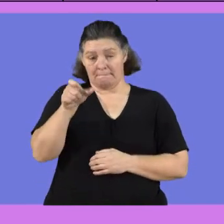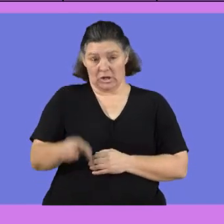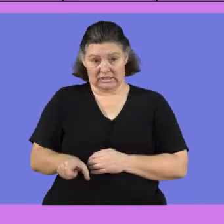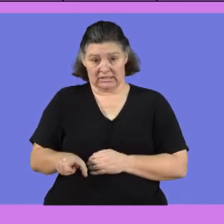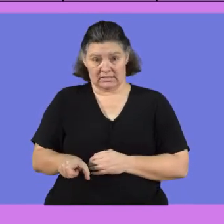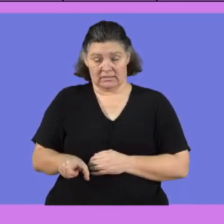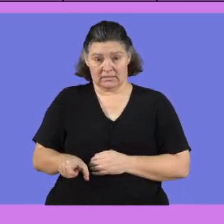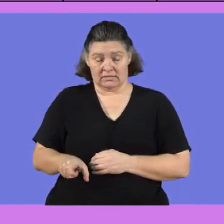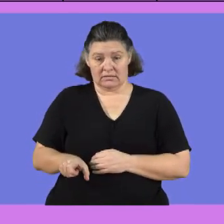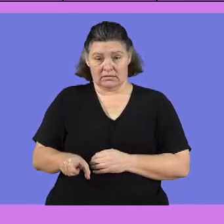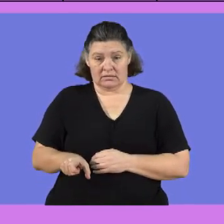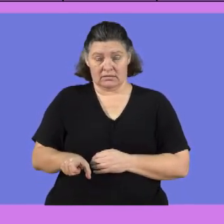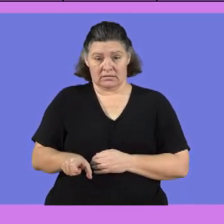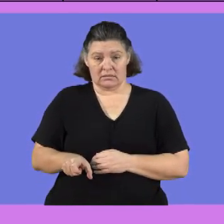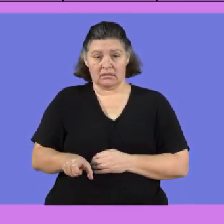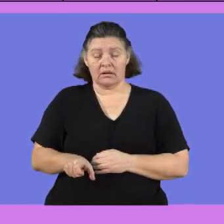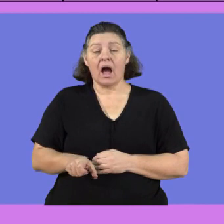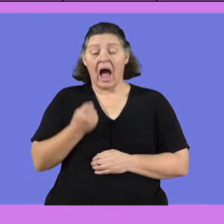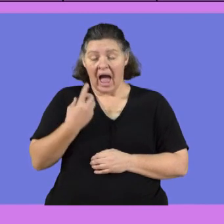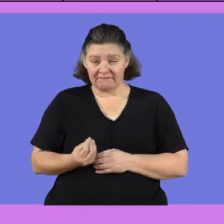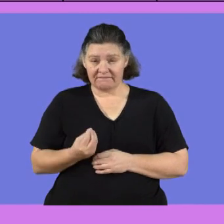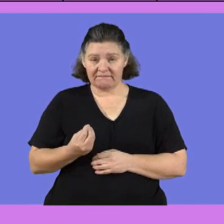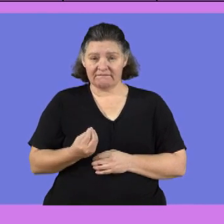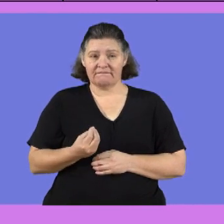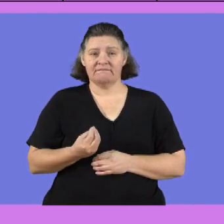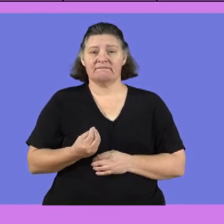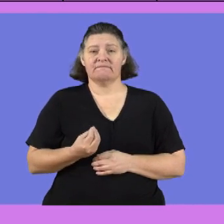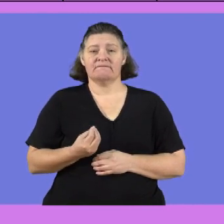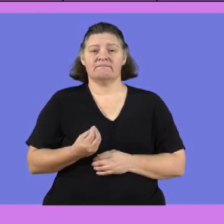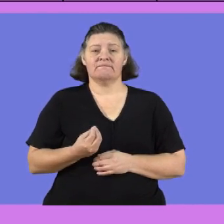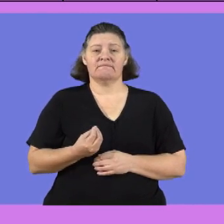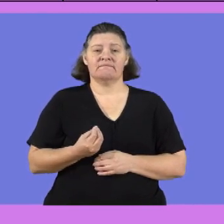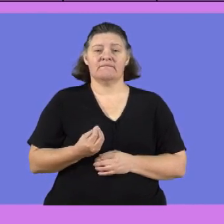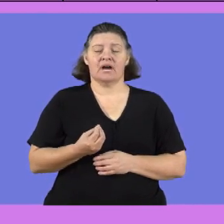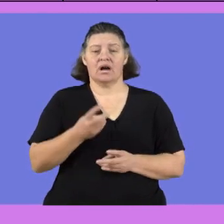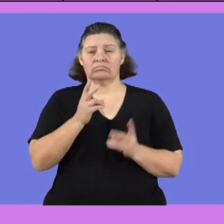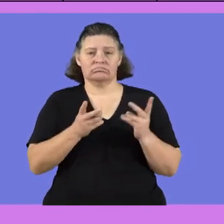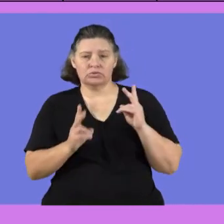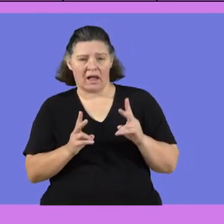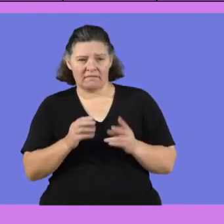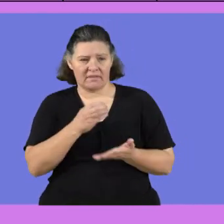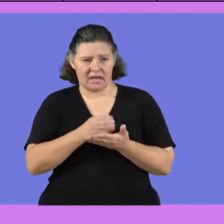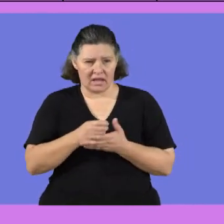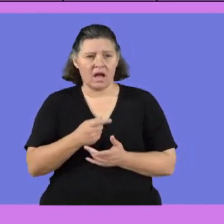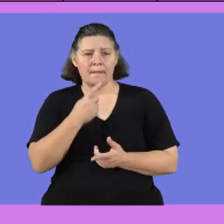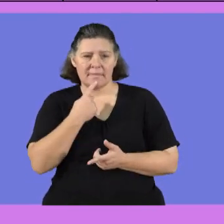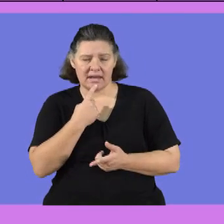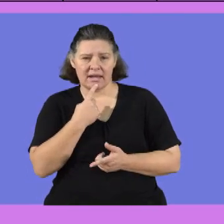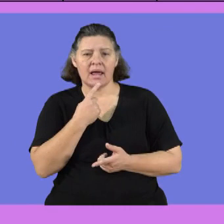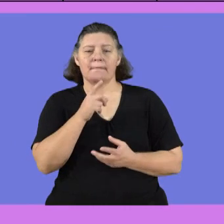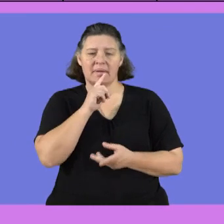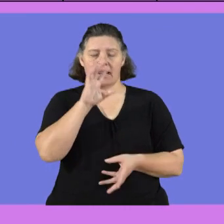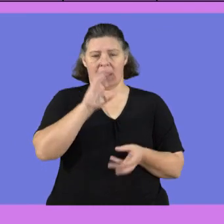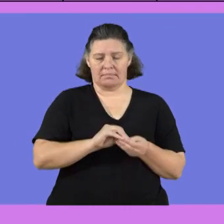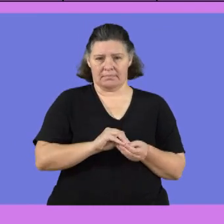one person can take 12 cans, if he is joined by 2 people, they will share the 12